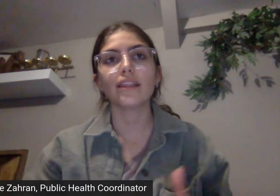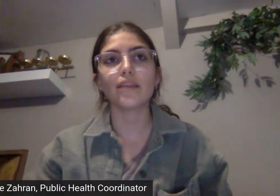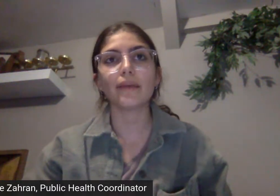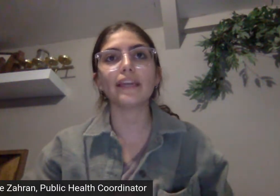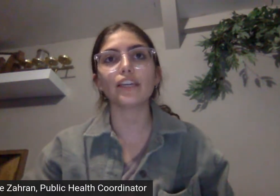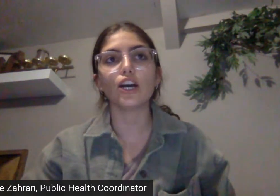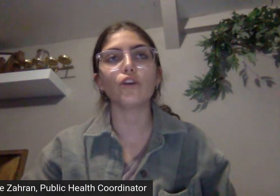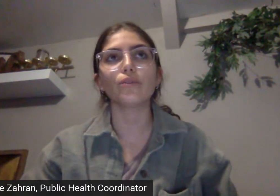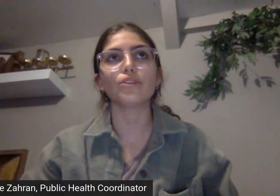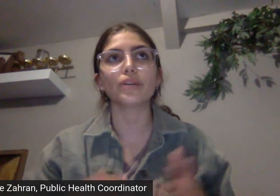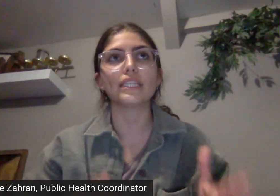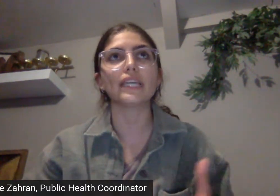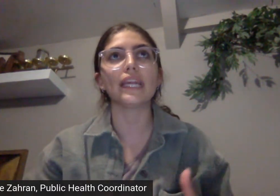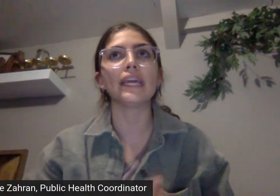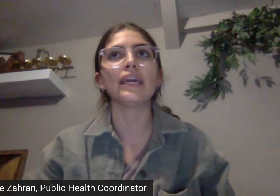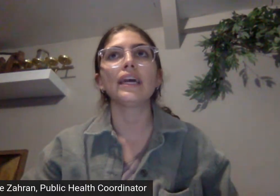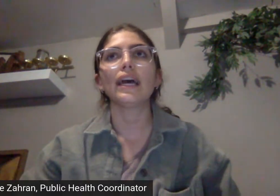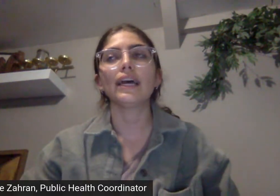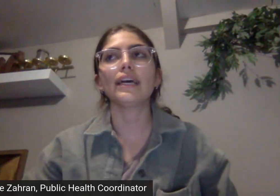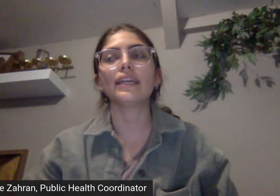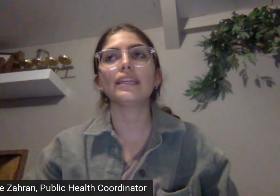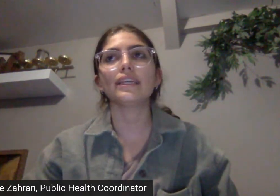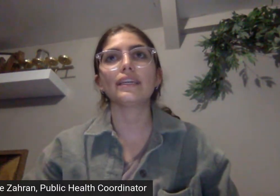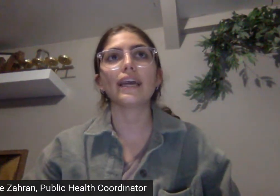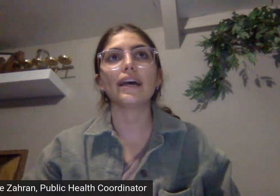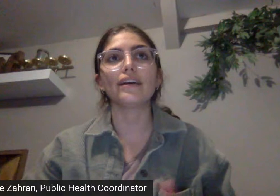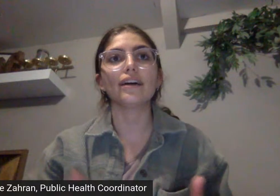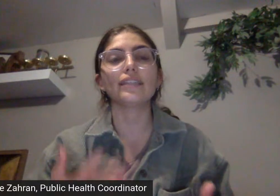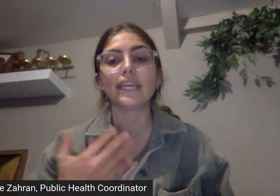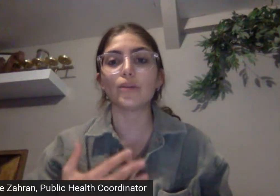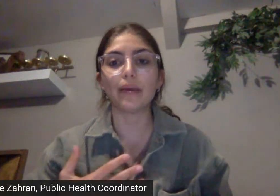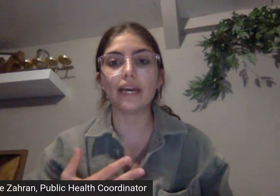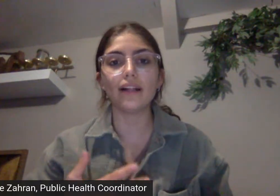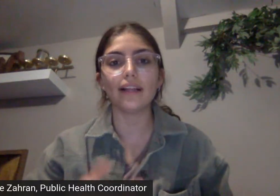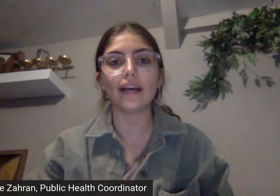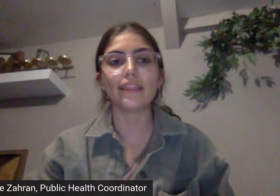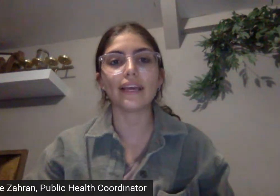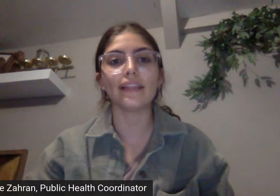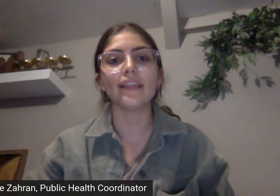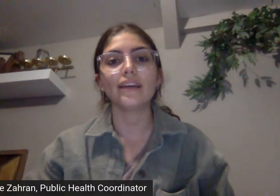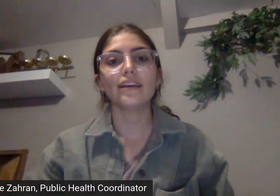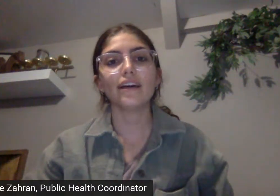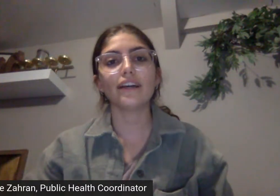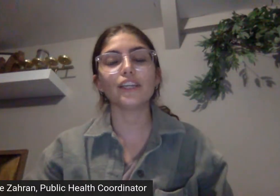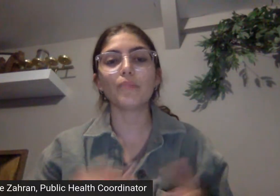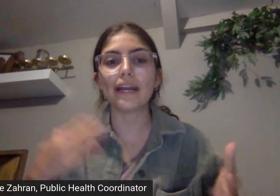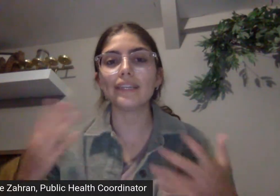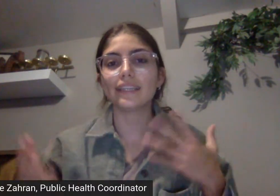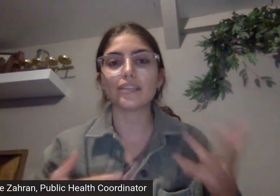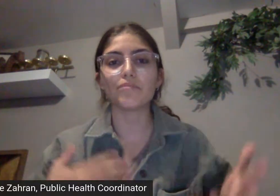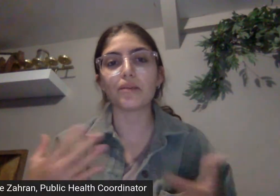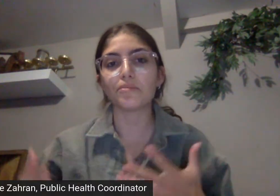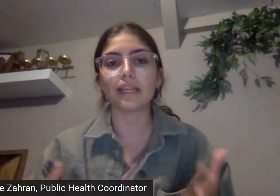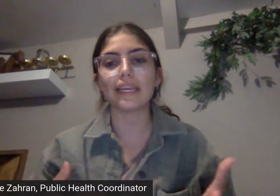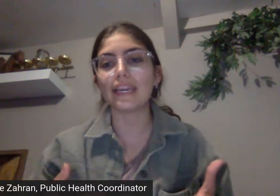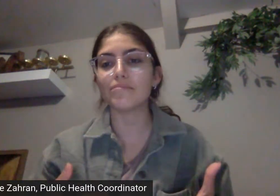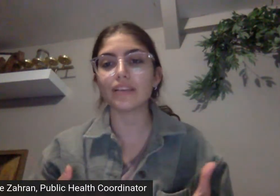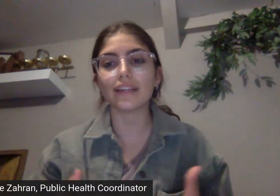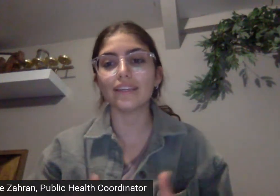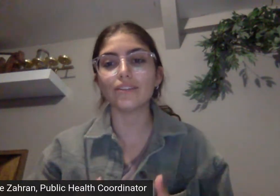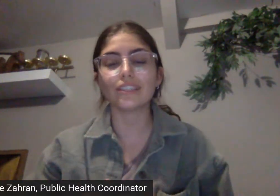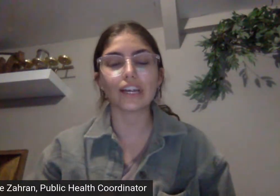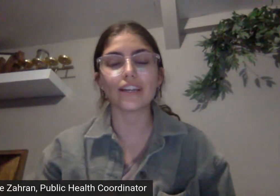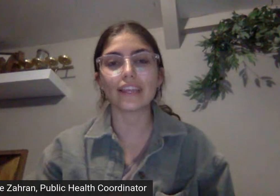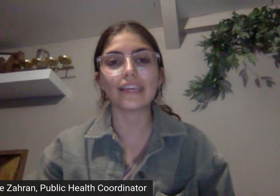sometimes they might go to a study and take a pill, and then your mind can sometimes play